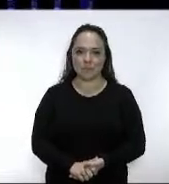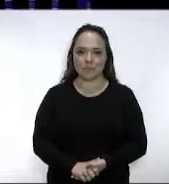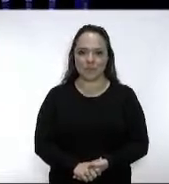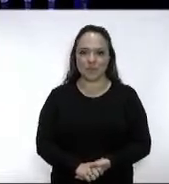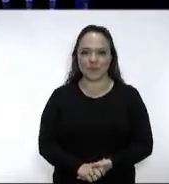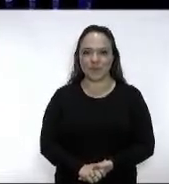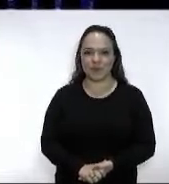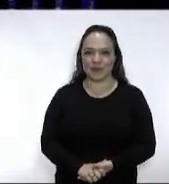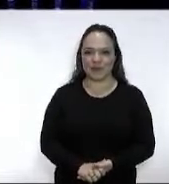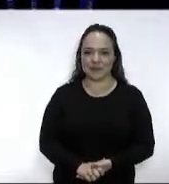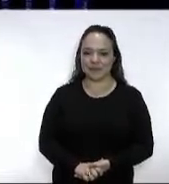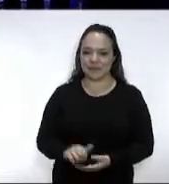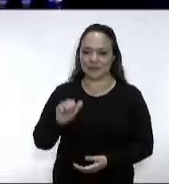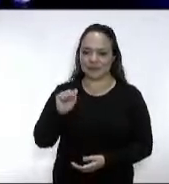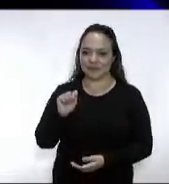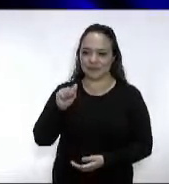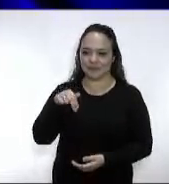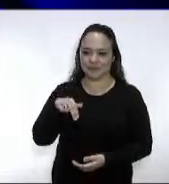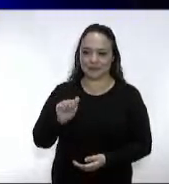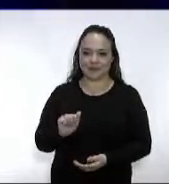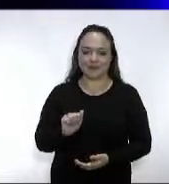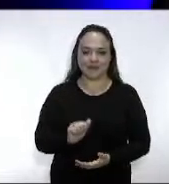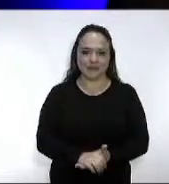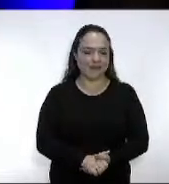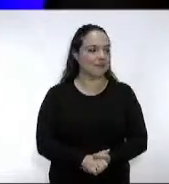Ana Beatriz Cardoso de Souza.